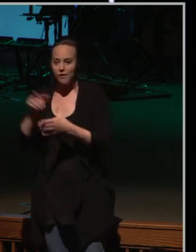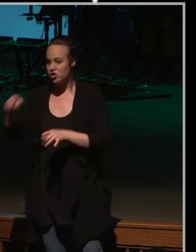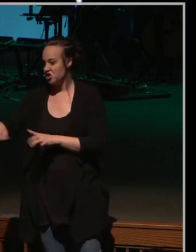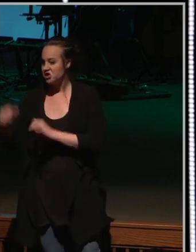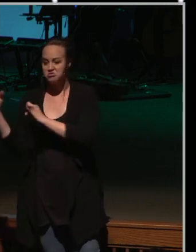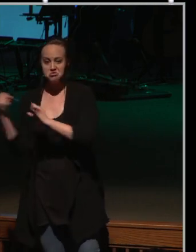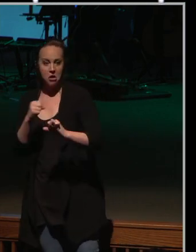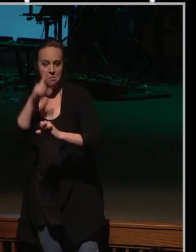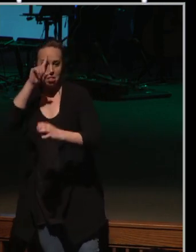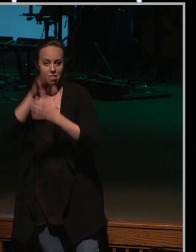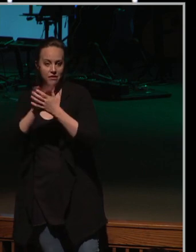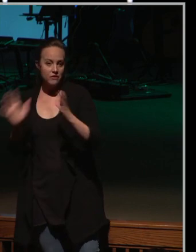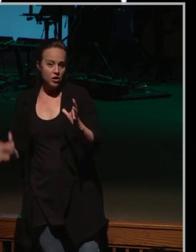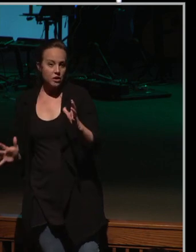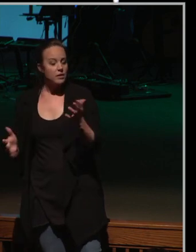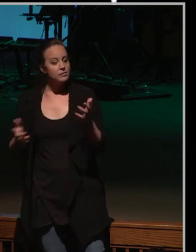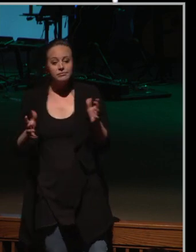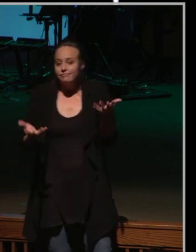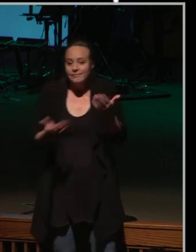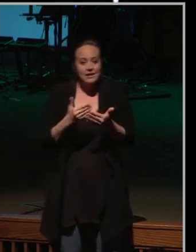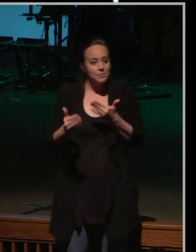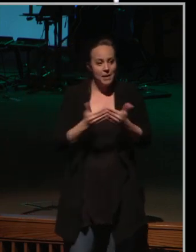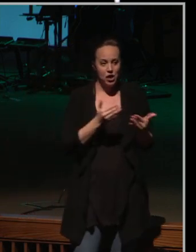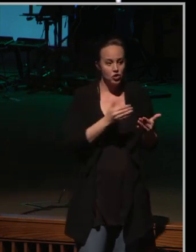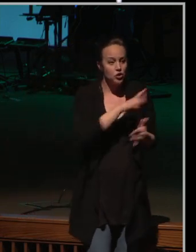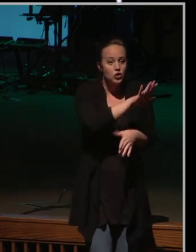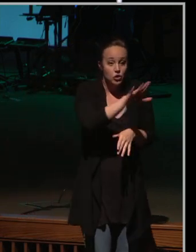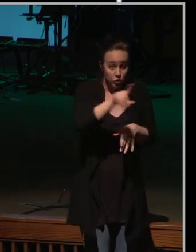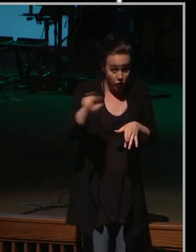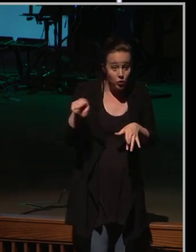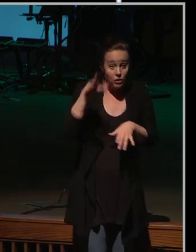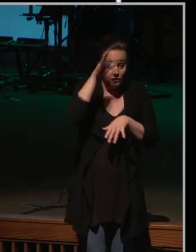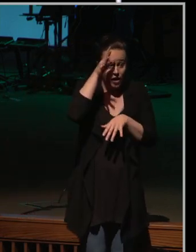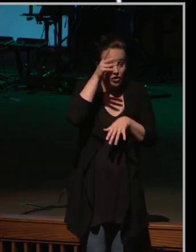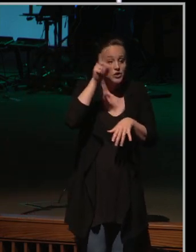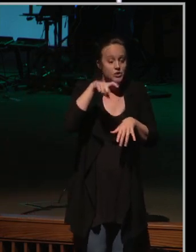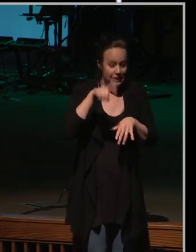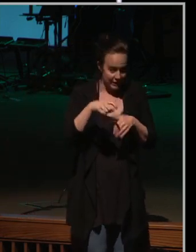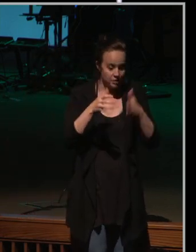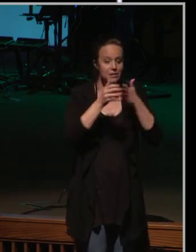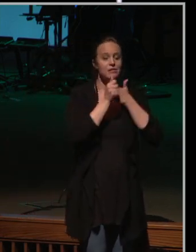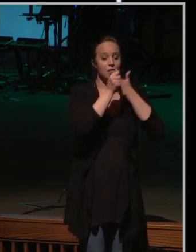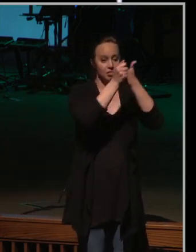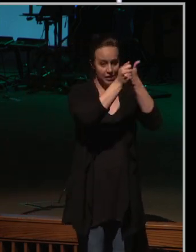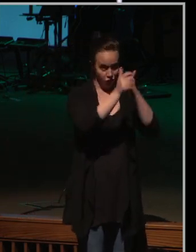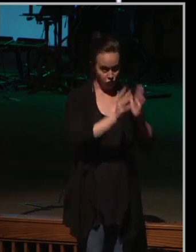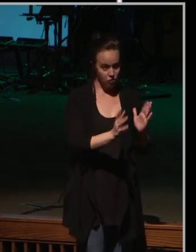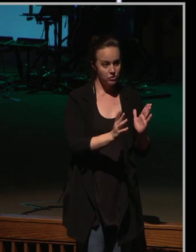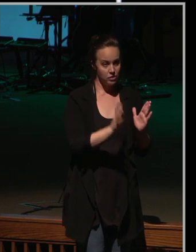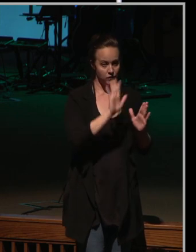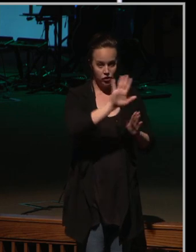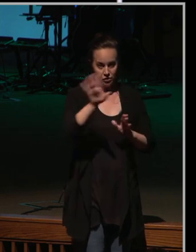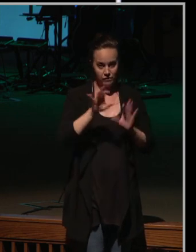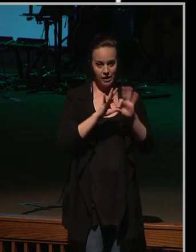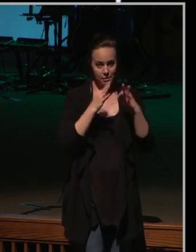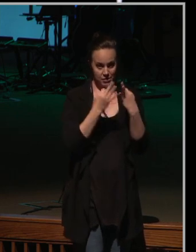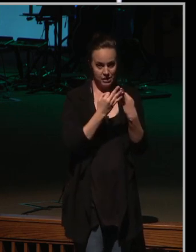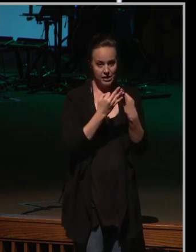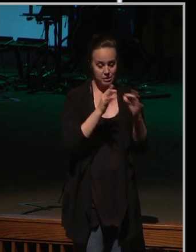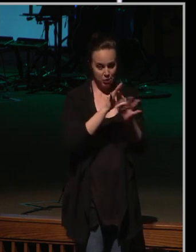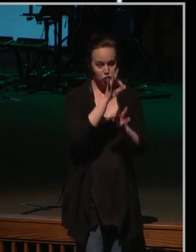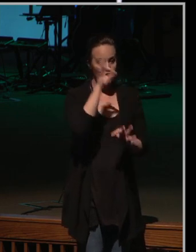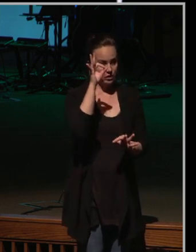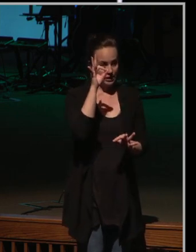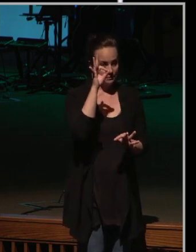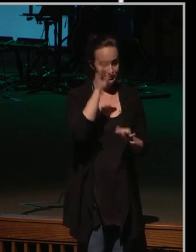And one of the ways that we should be doing our spiritual growth, I think, is just in some of the small areas. Now, you know what? It would